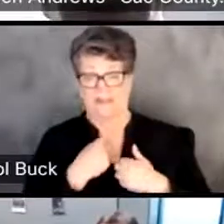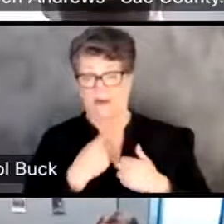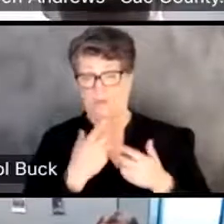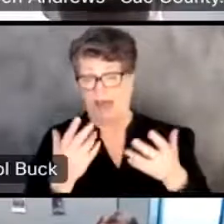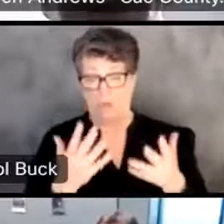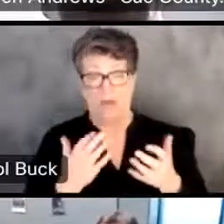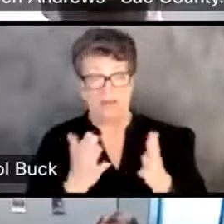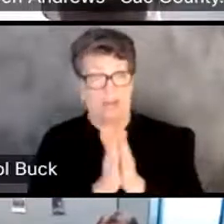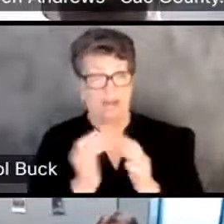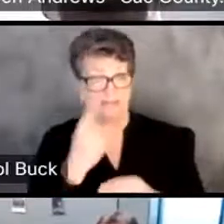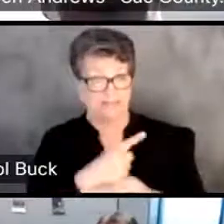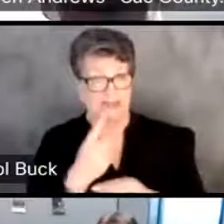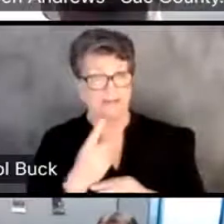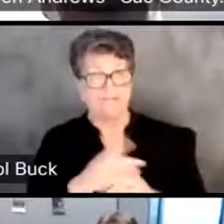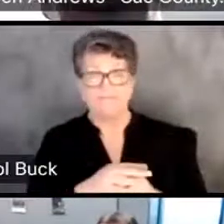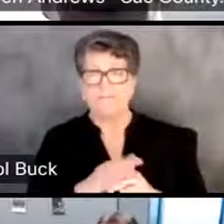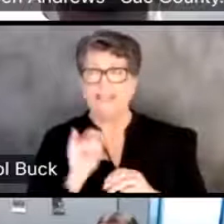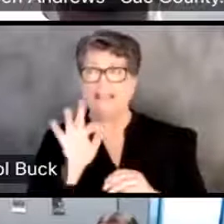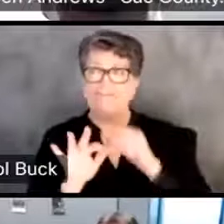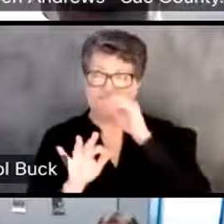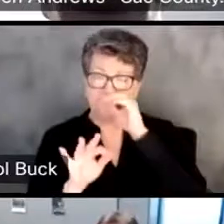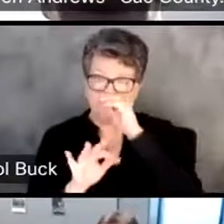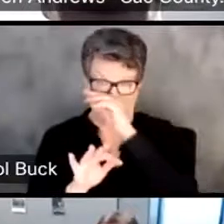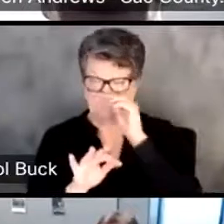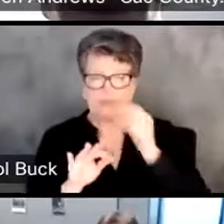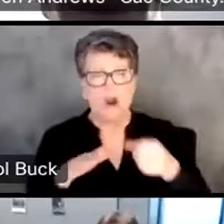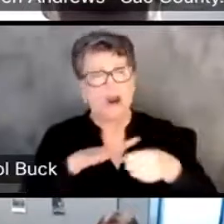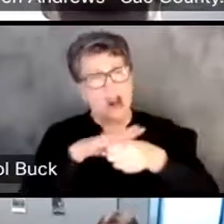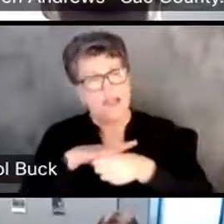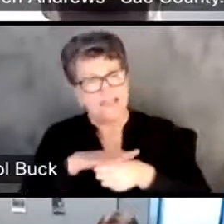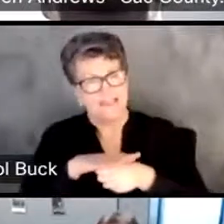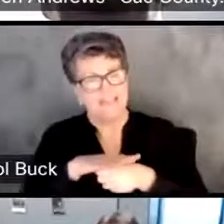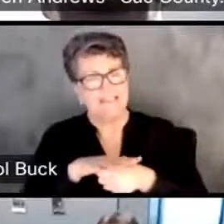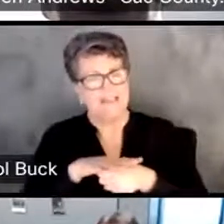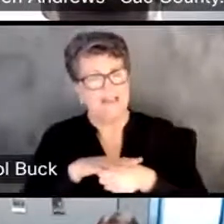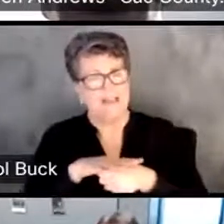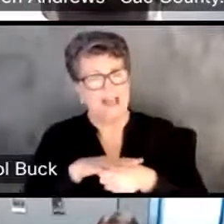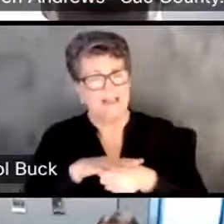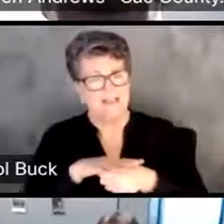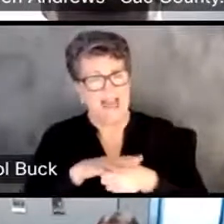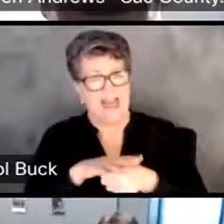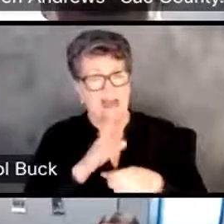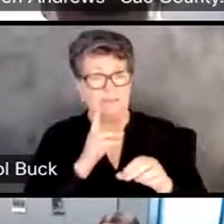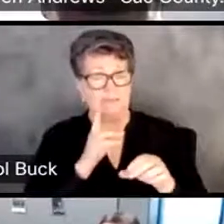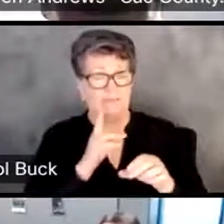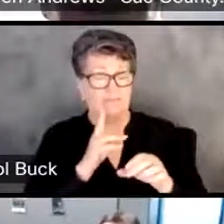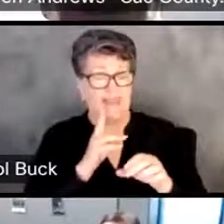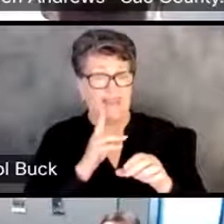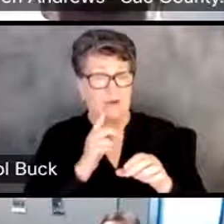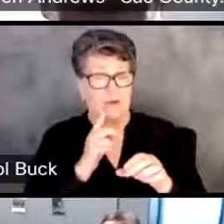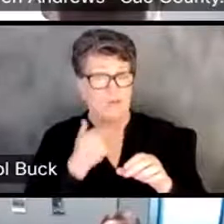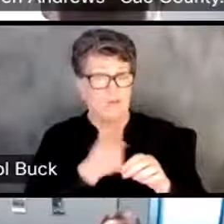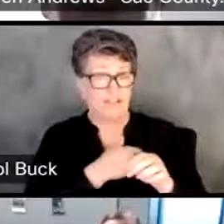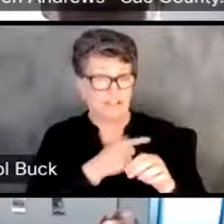ask today is if there are areas that our participant choice specialists should be looking at